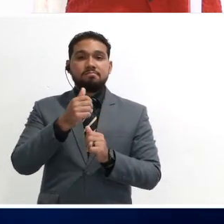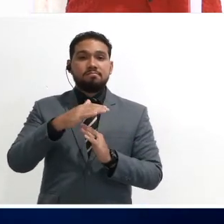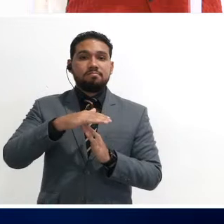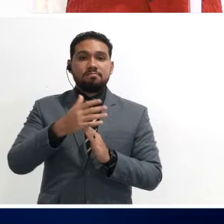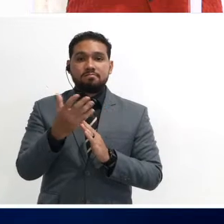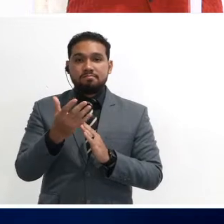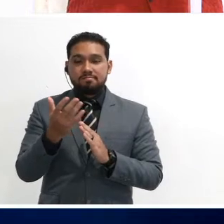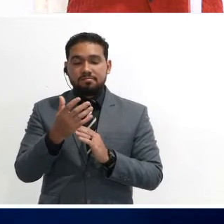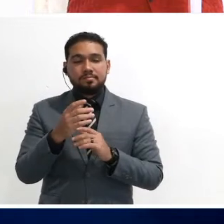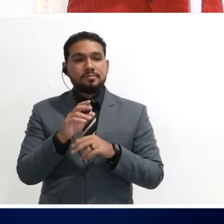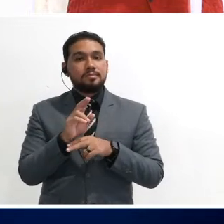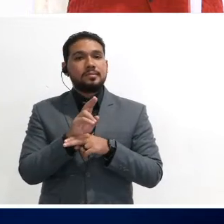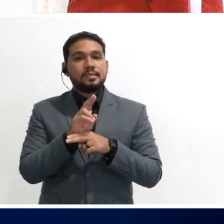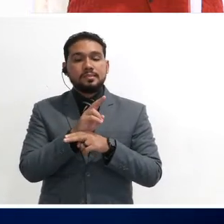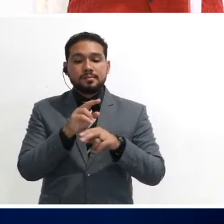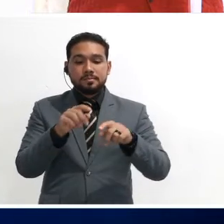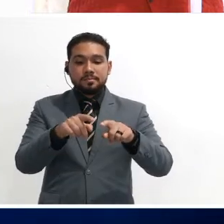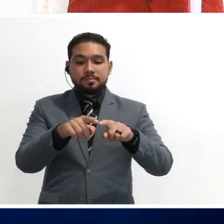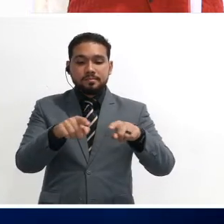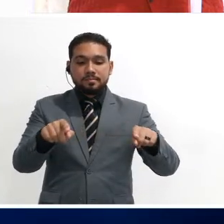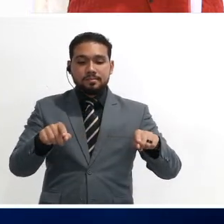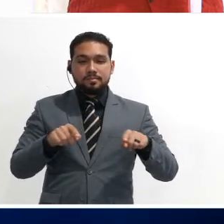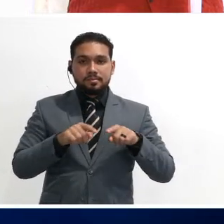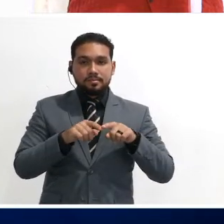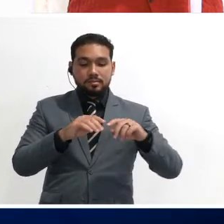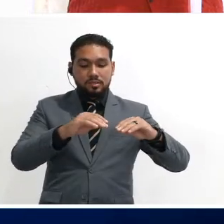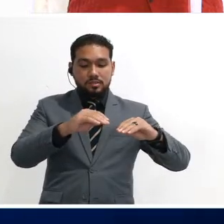the semiconductor chip itself.